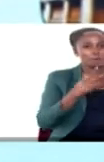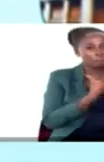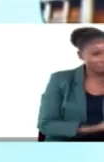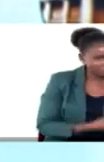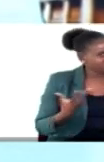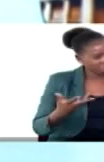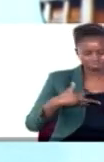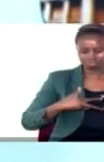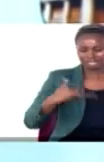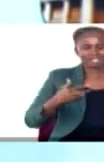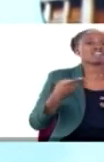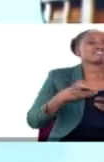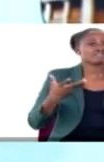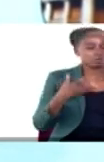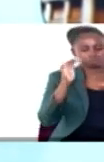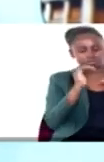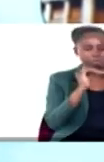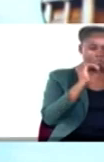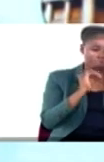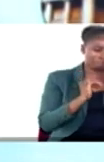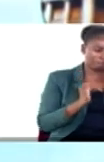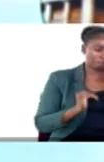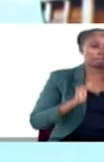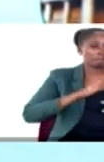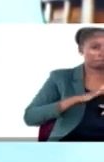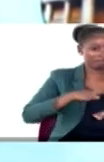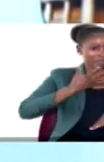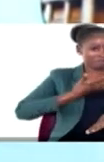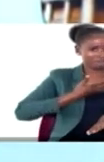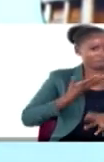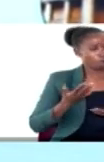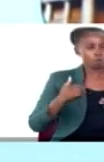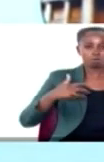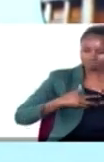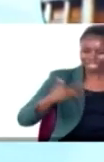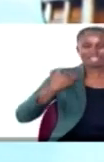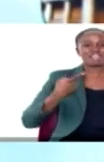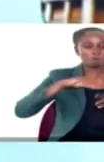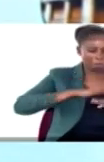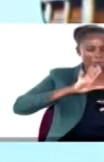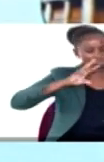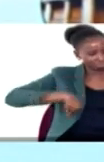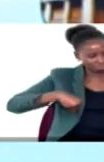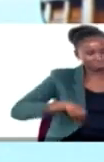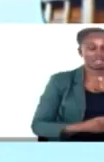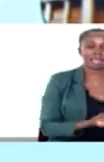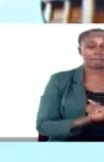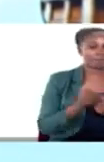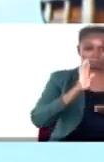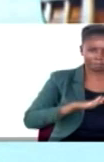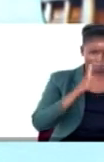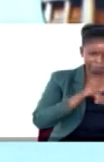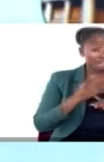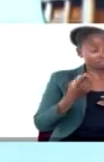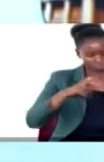anger about increasing inequality, anger about rampant corruption, and anger about